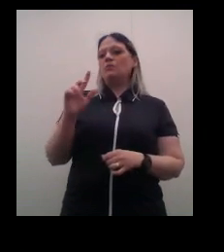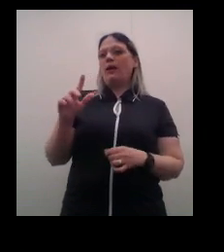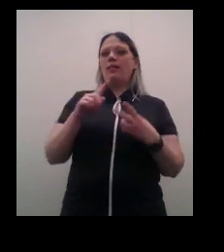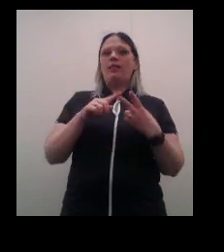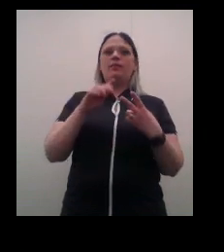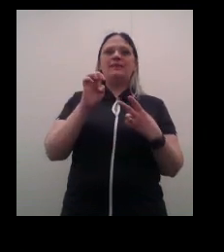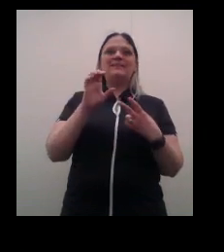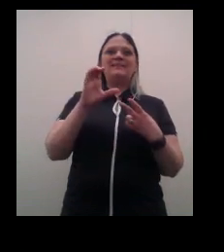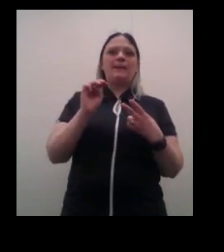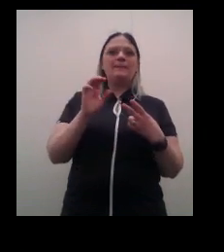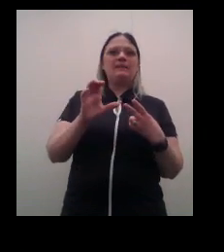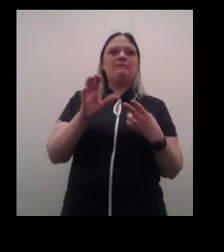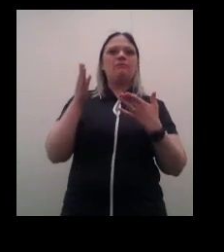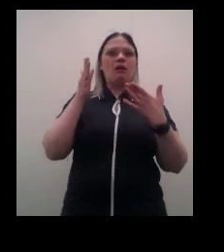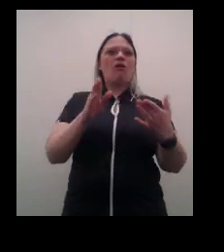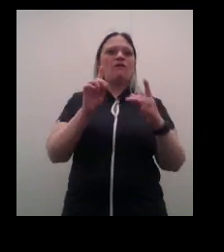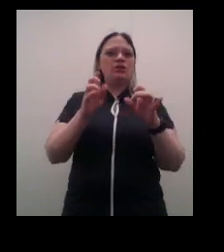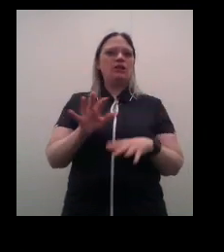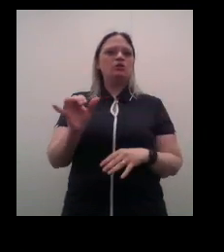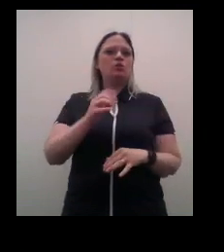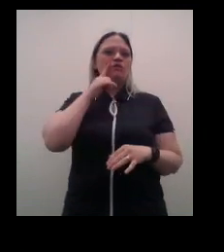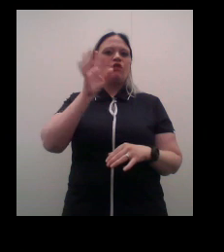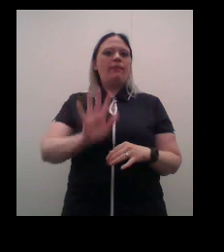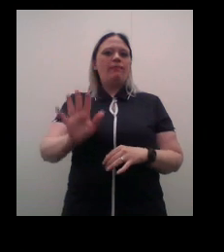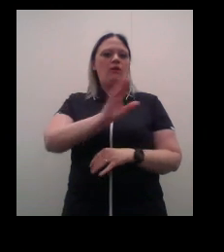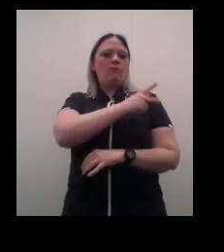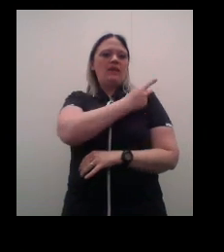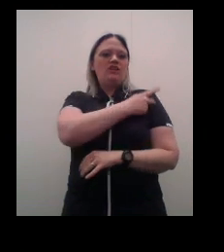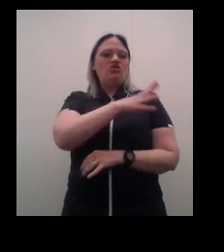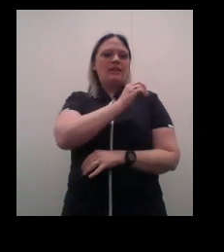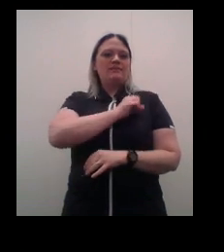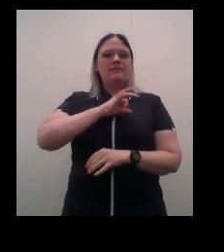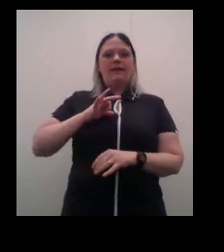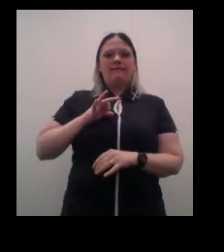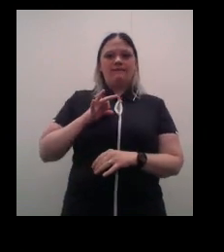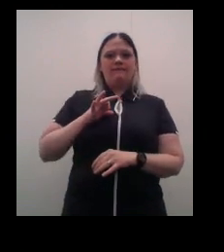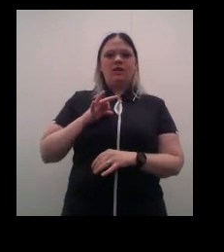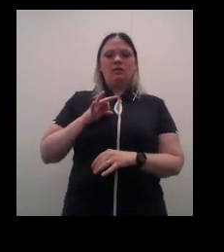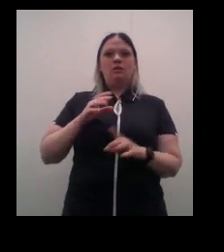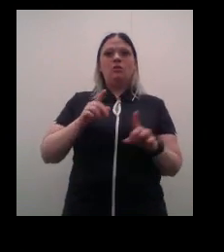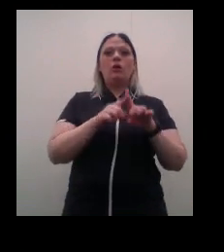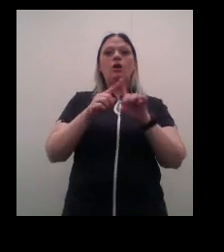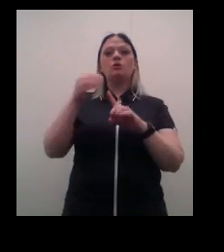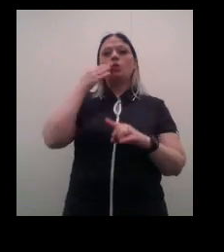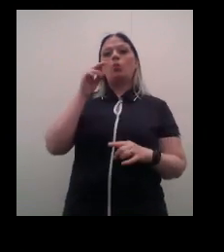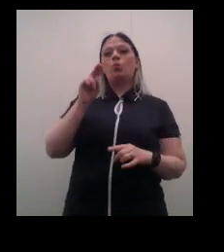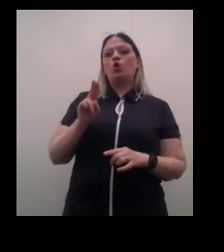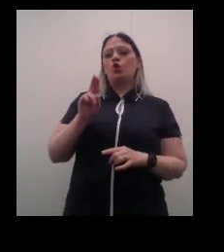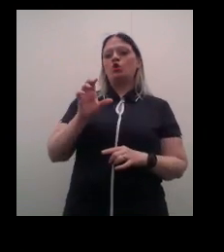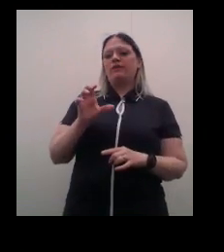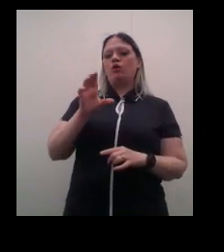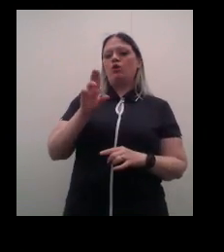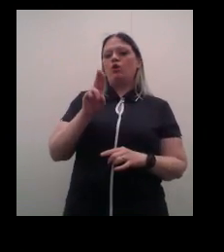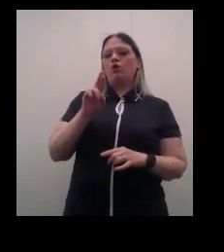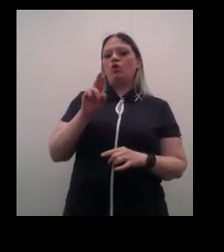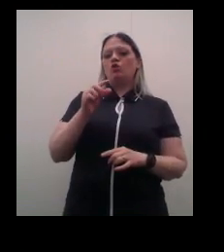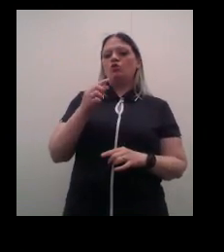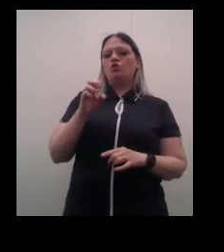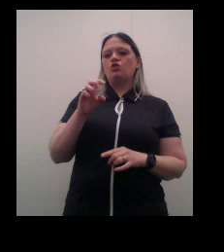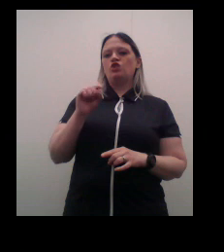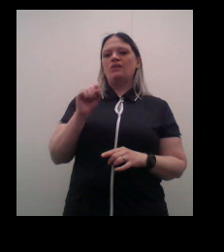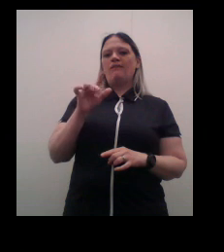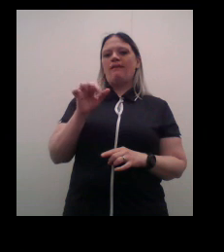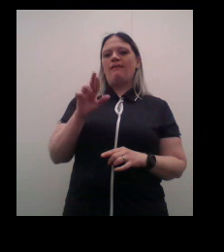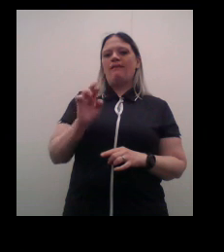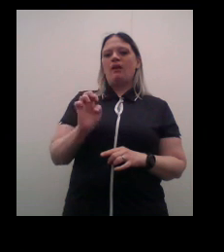are also offering testing for their patients and staff. And then we know that the urgent care centers are also offering